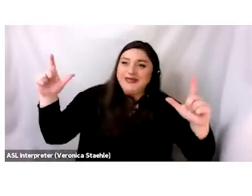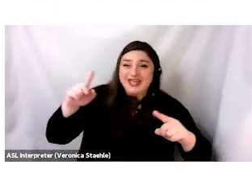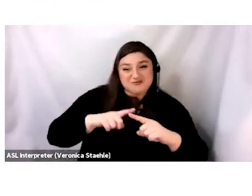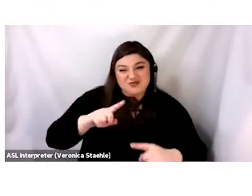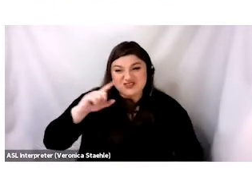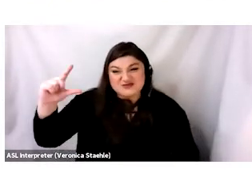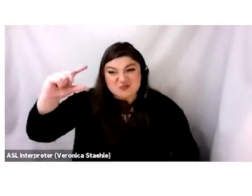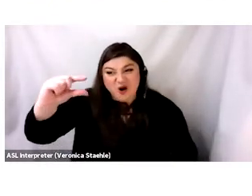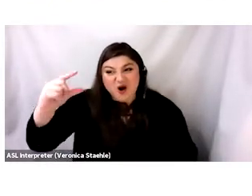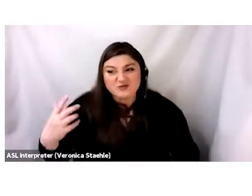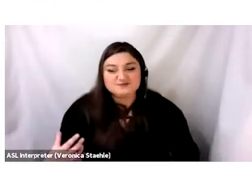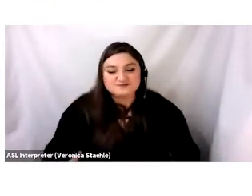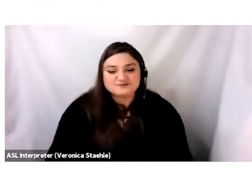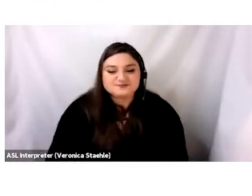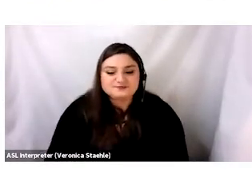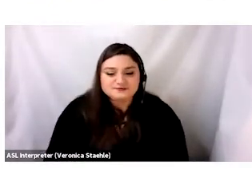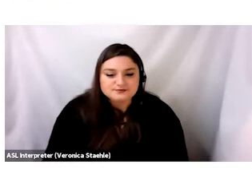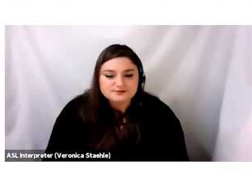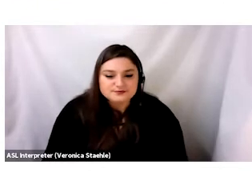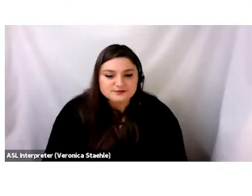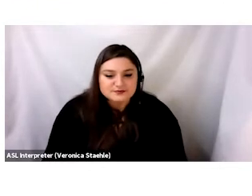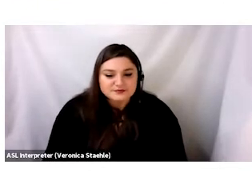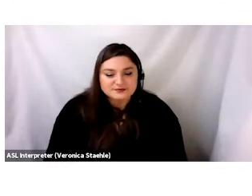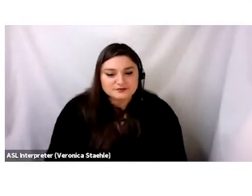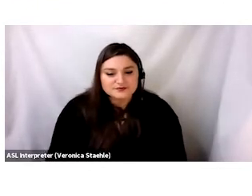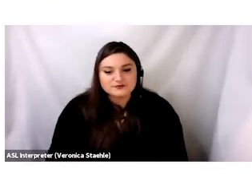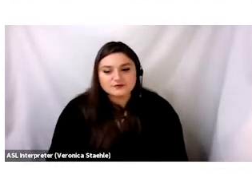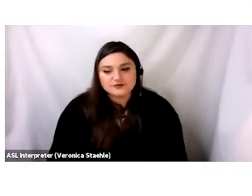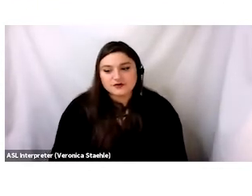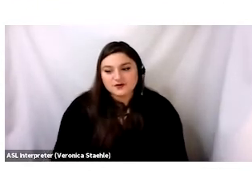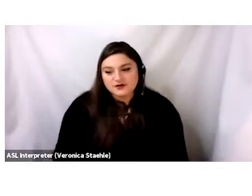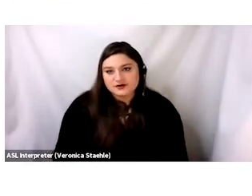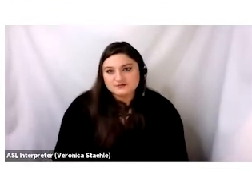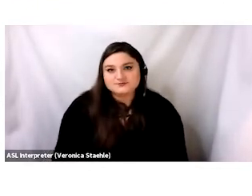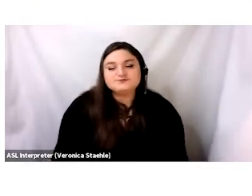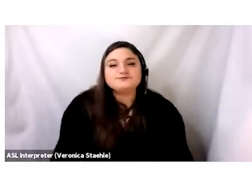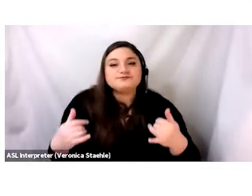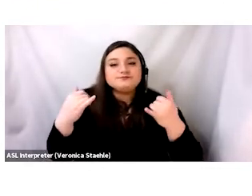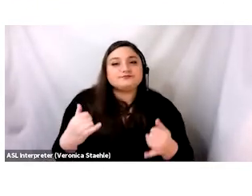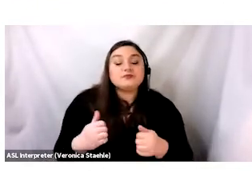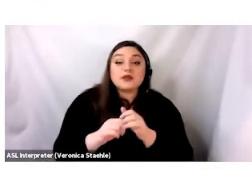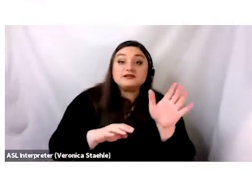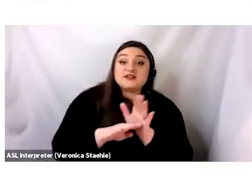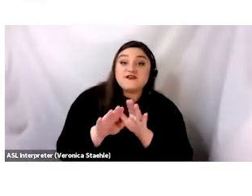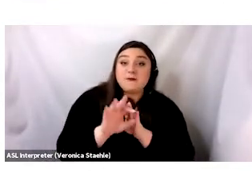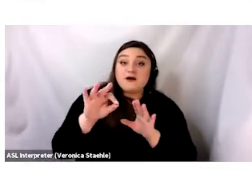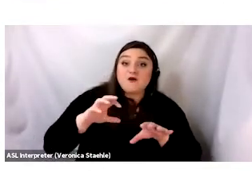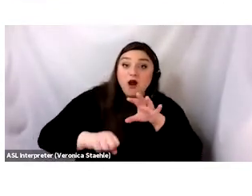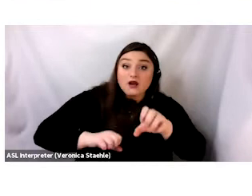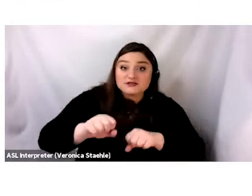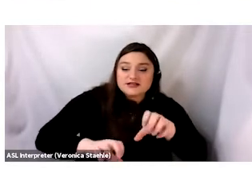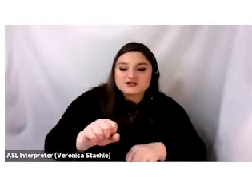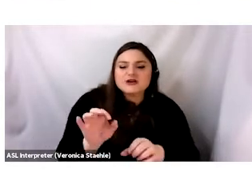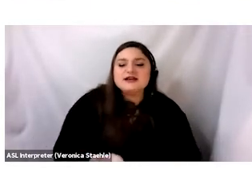the development of colonization also is important to note as we think about the fact that there was no cotton monoculture